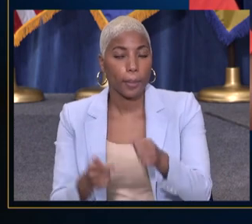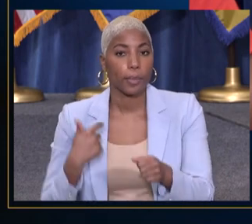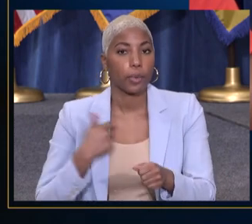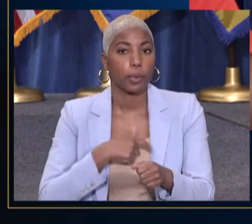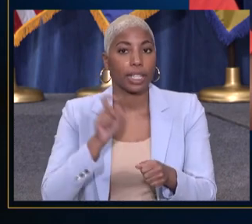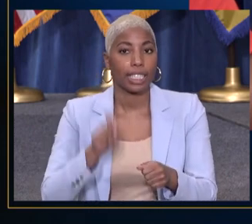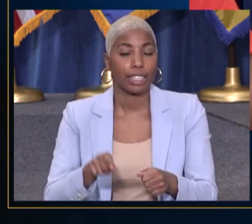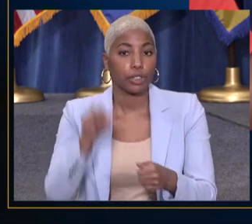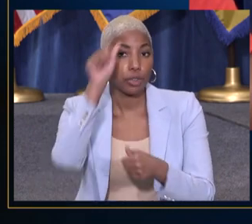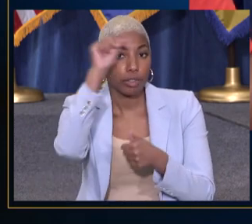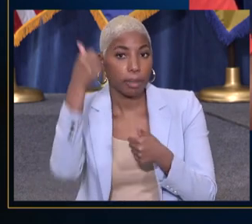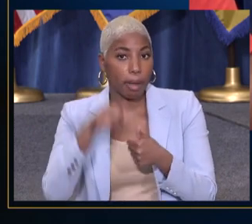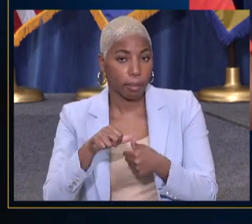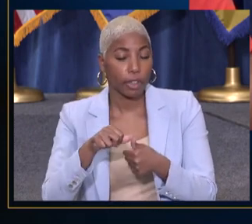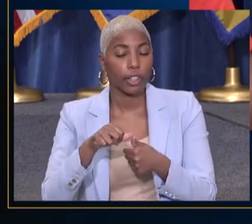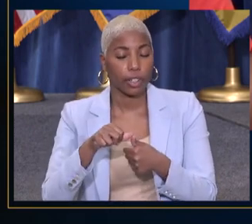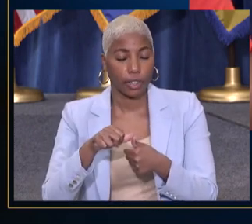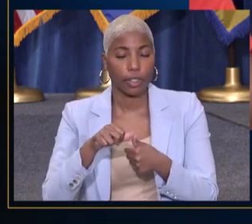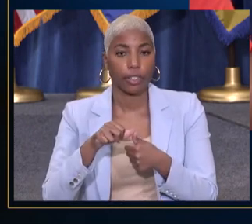to remember